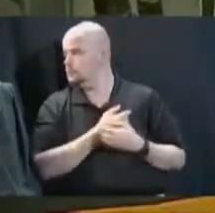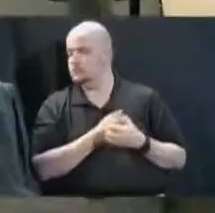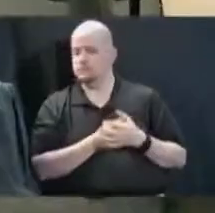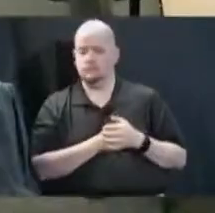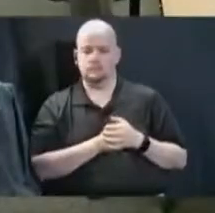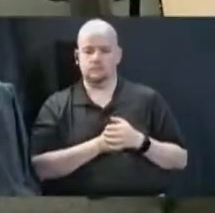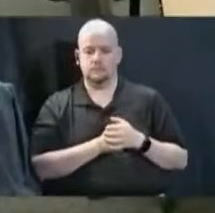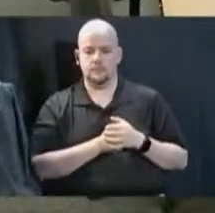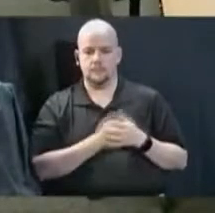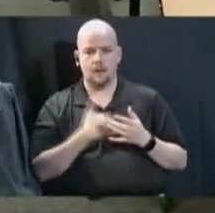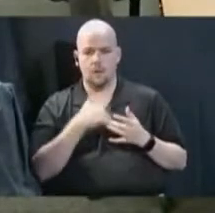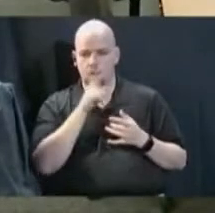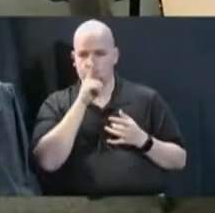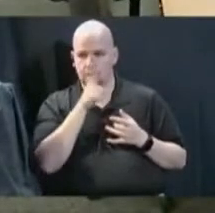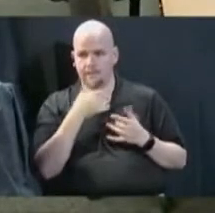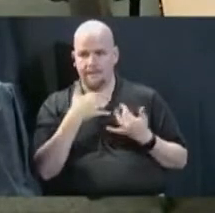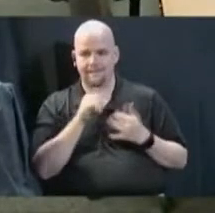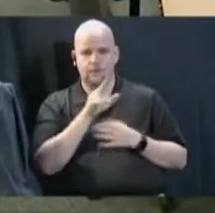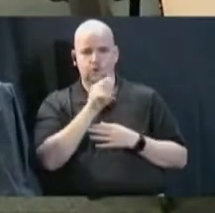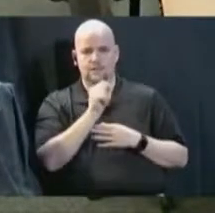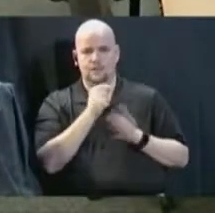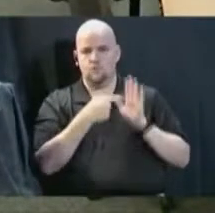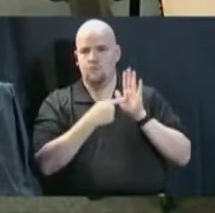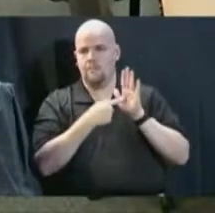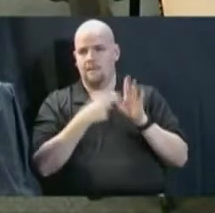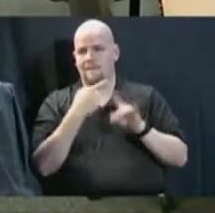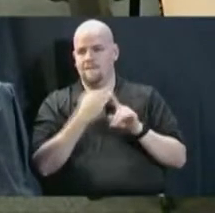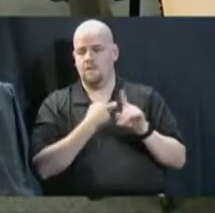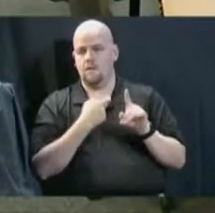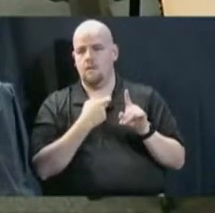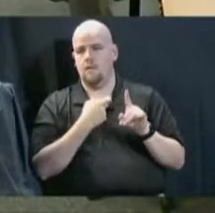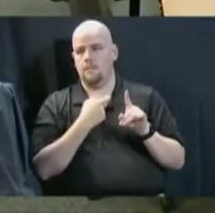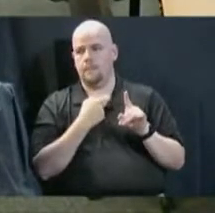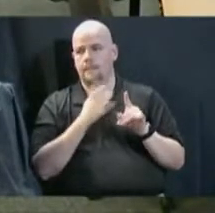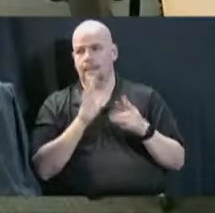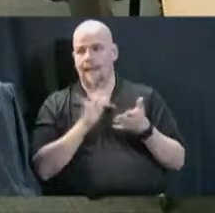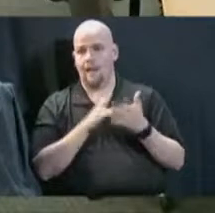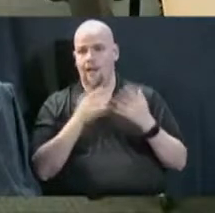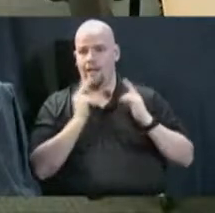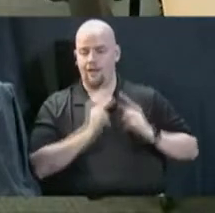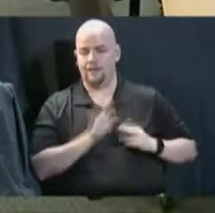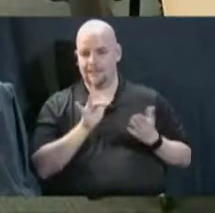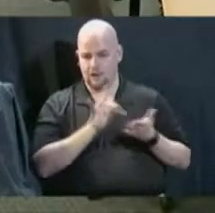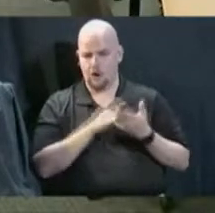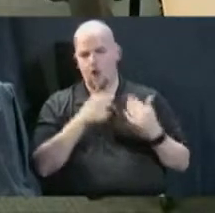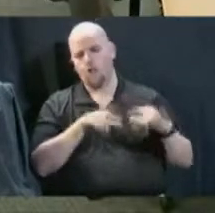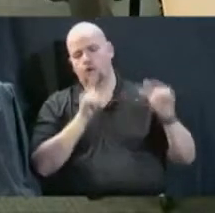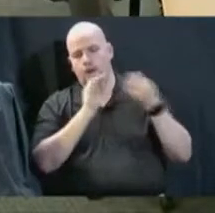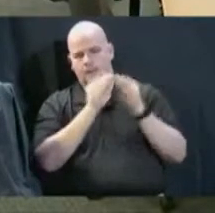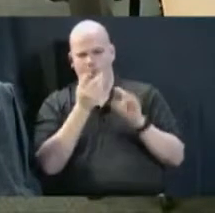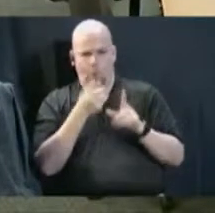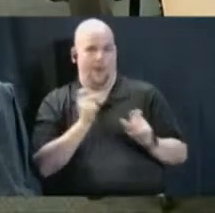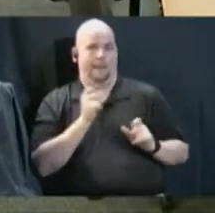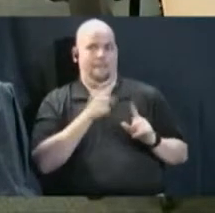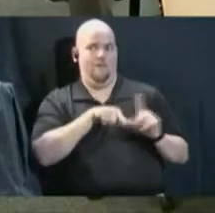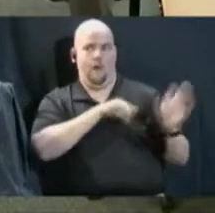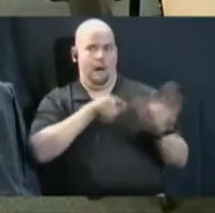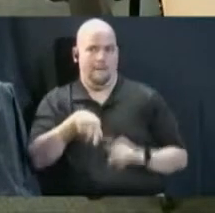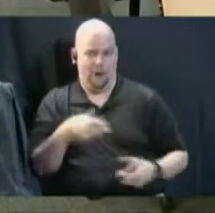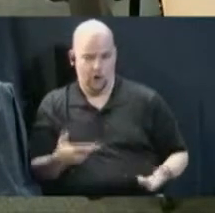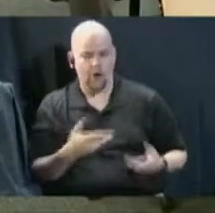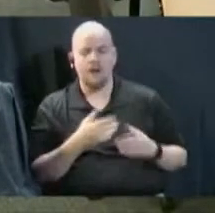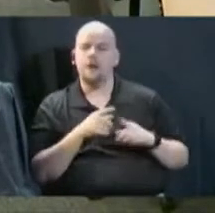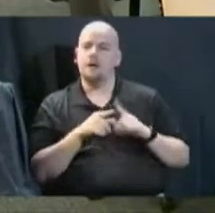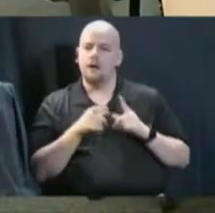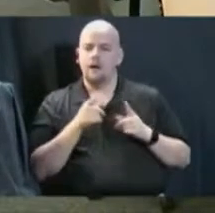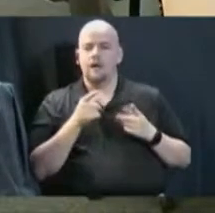And I wasn't sure if we were going to have a UT representative here from the health center, but so I looked up the numbers just quickly before coming. But